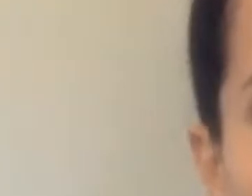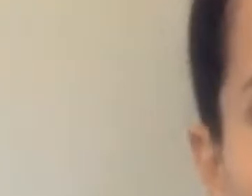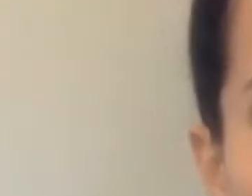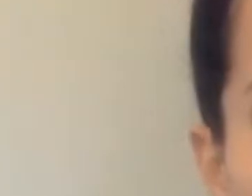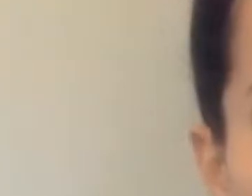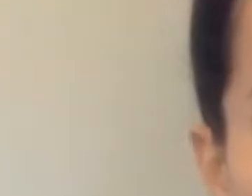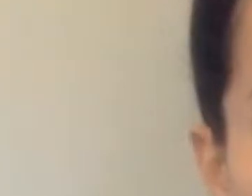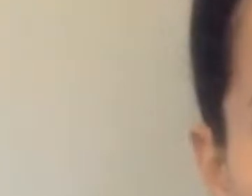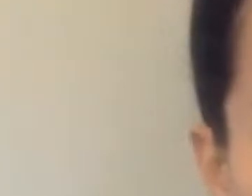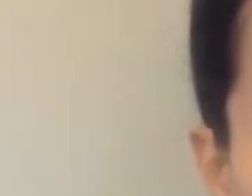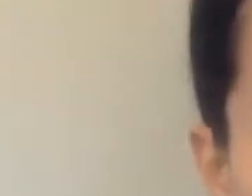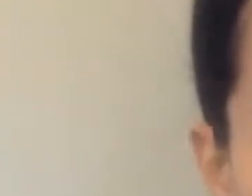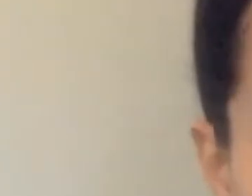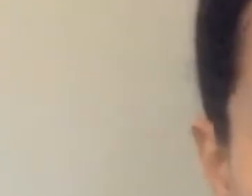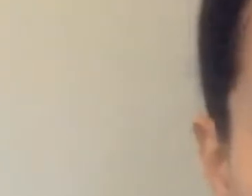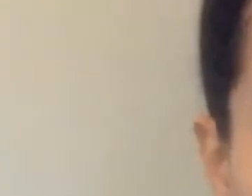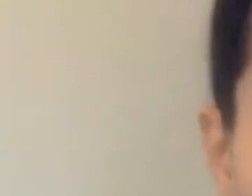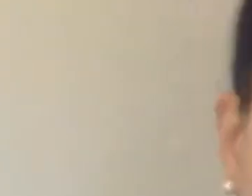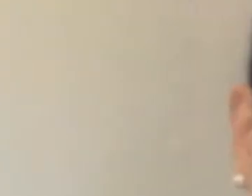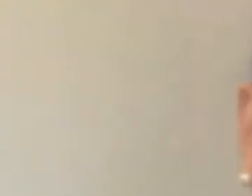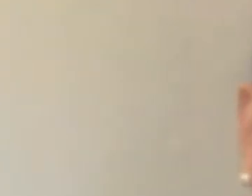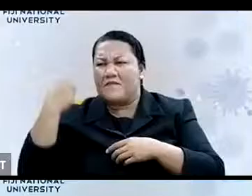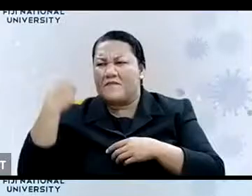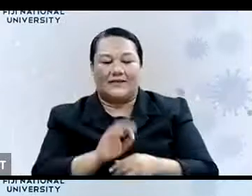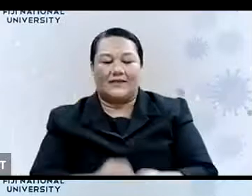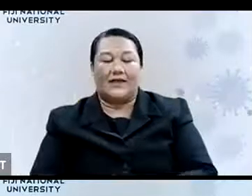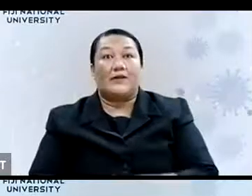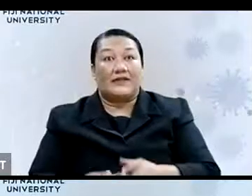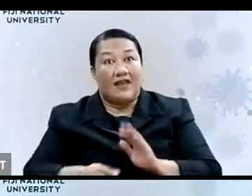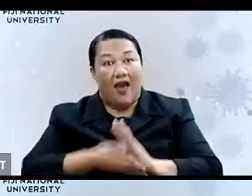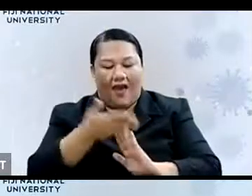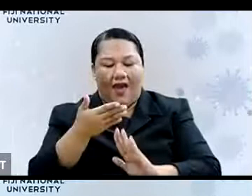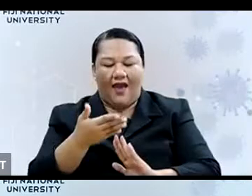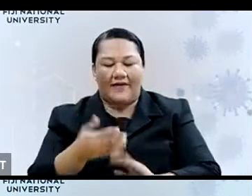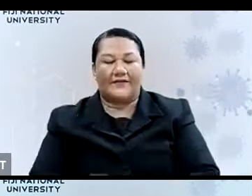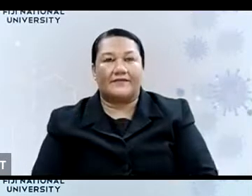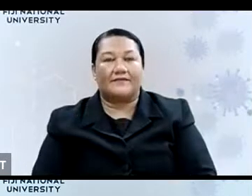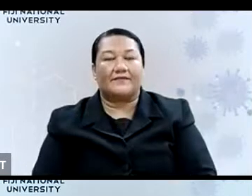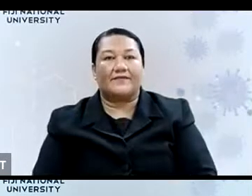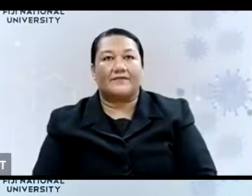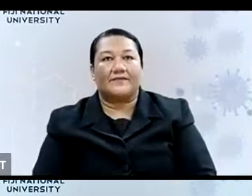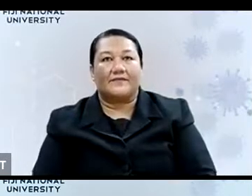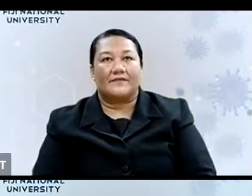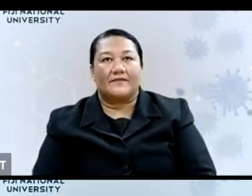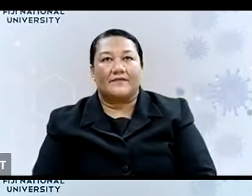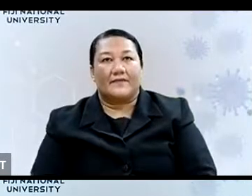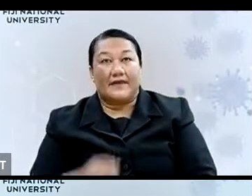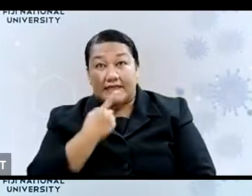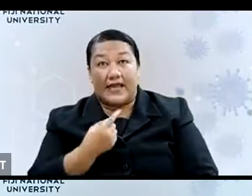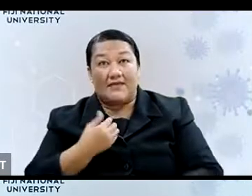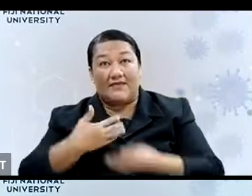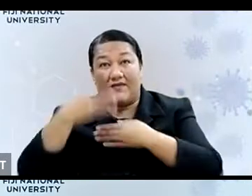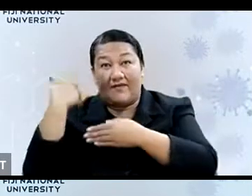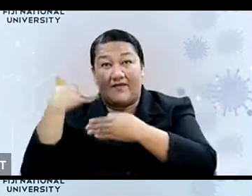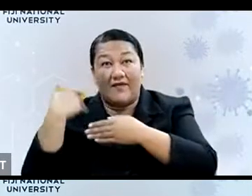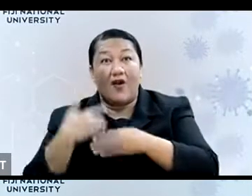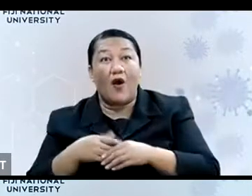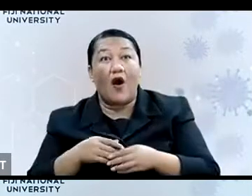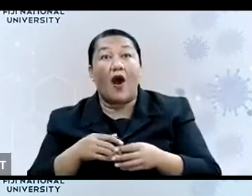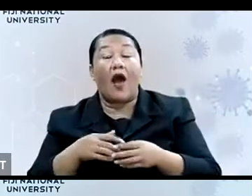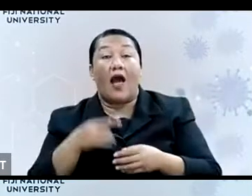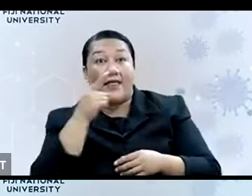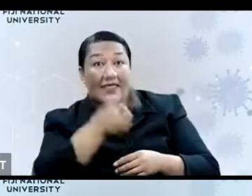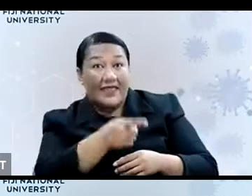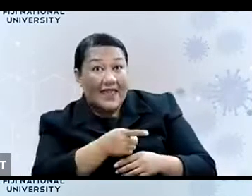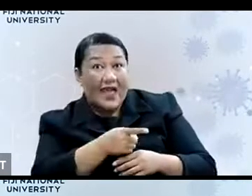2%, which is high. And as I mentioned before, the thresholds we're using are WHO-based thresholds.